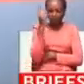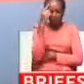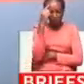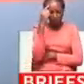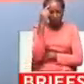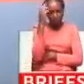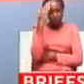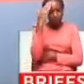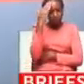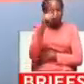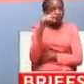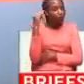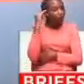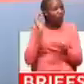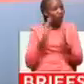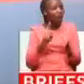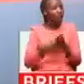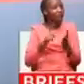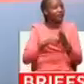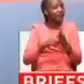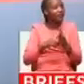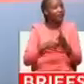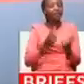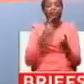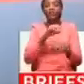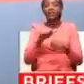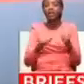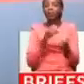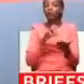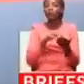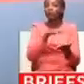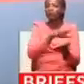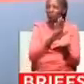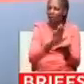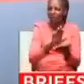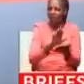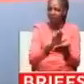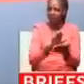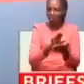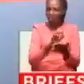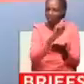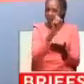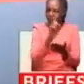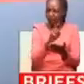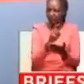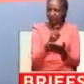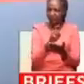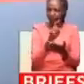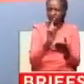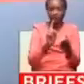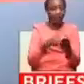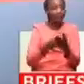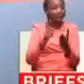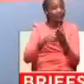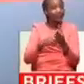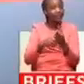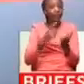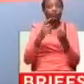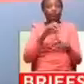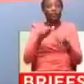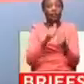have you ever called somebody and they start telling you about all your problems? They start, you know, revealing the secrets that you